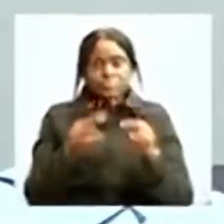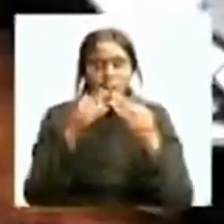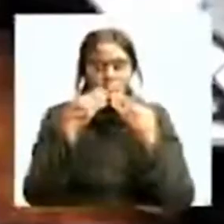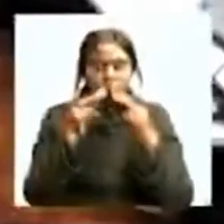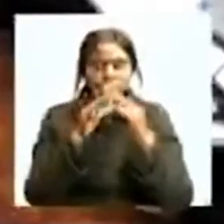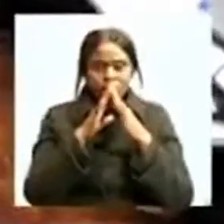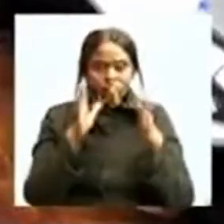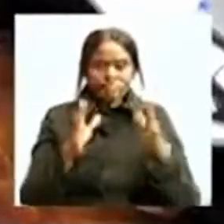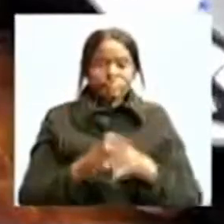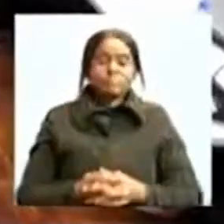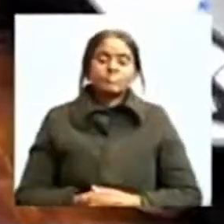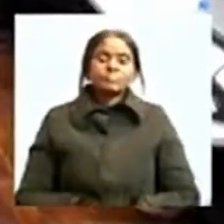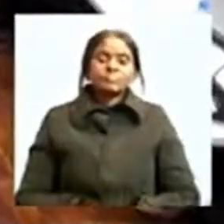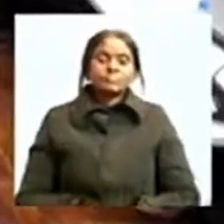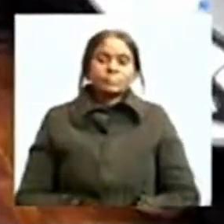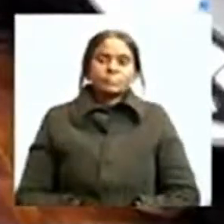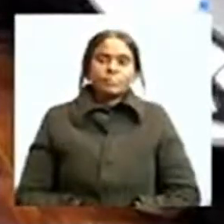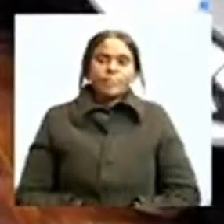much.